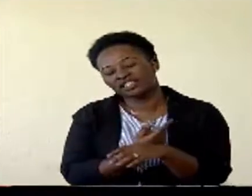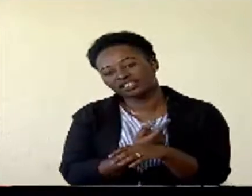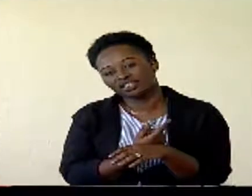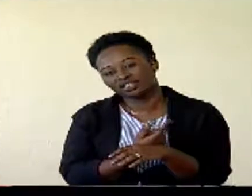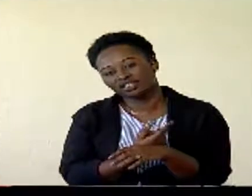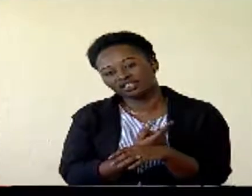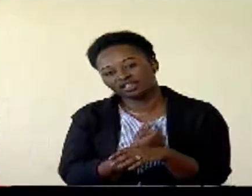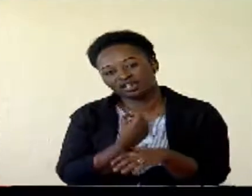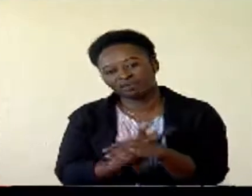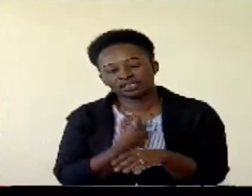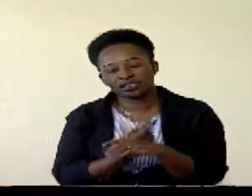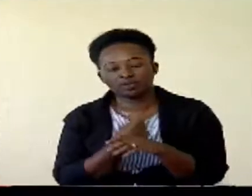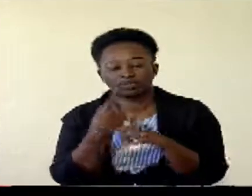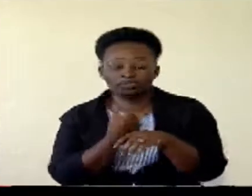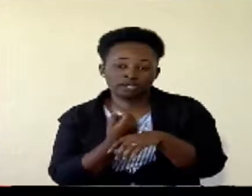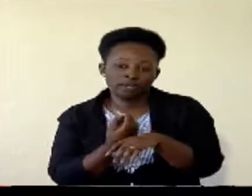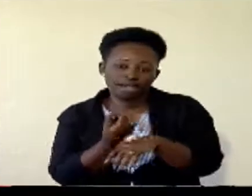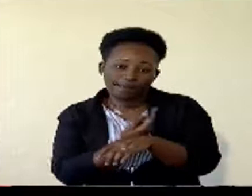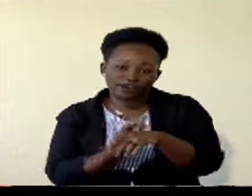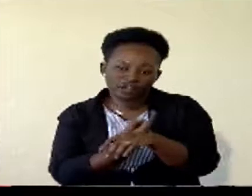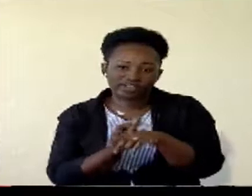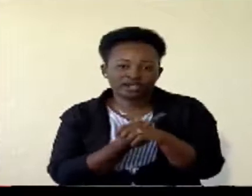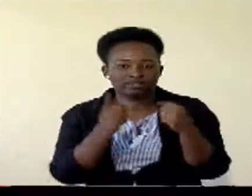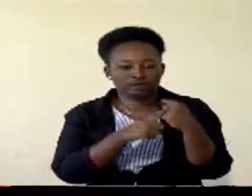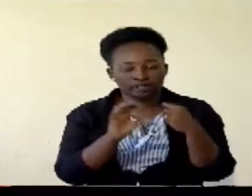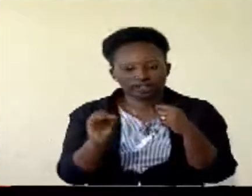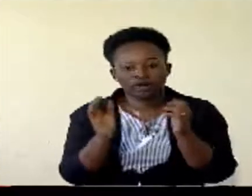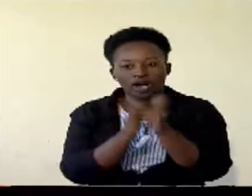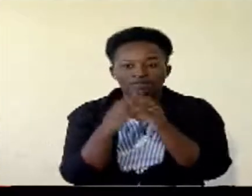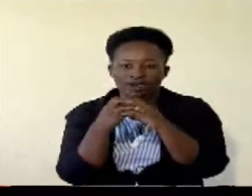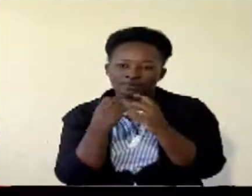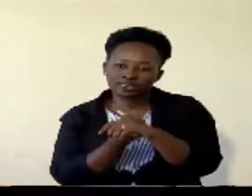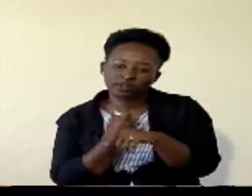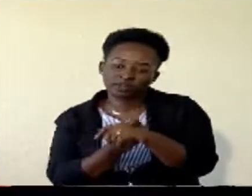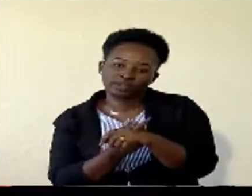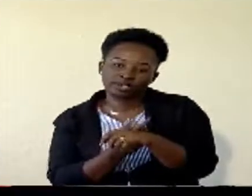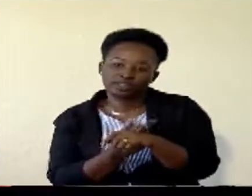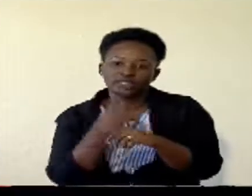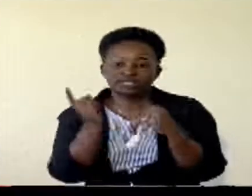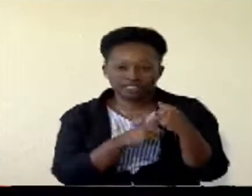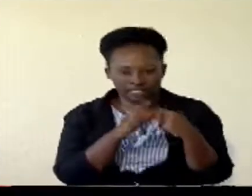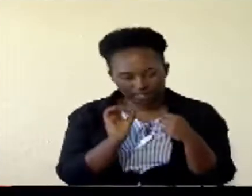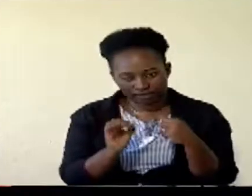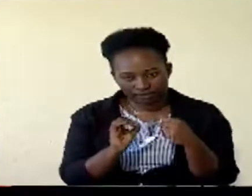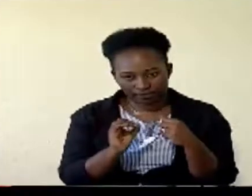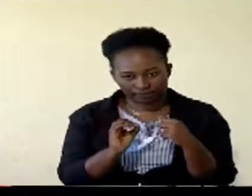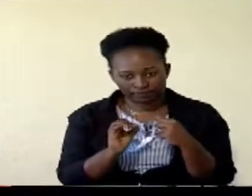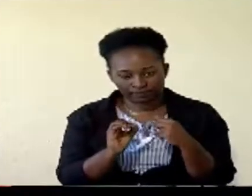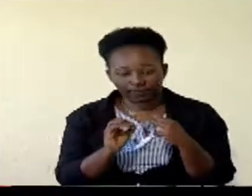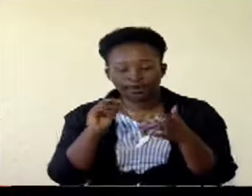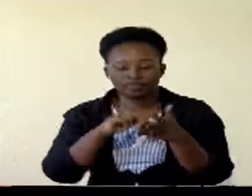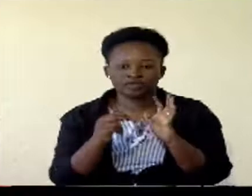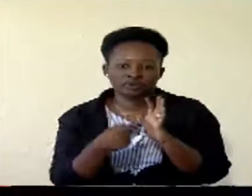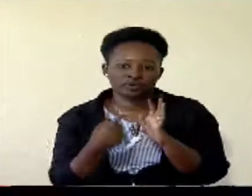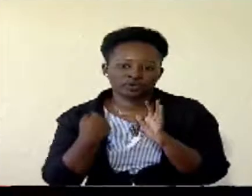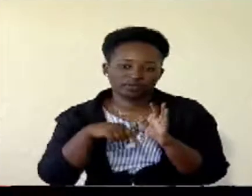hour? There are 60. And how many seconds are there in 1 minute? There are 60 seconds. So it means we